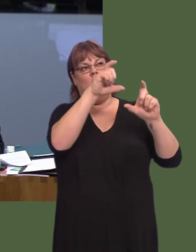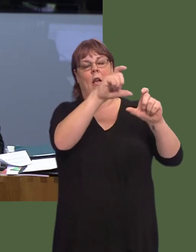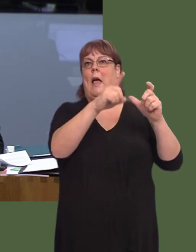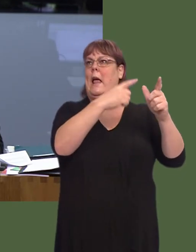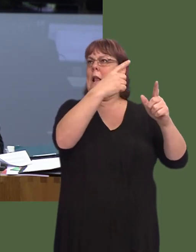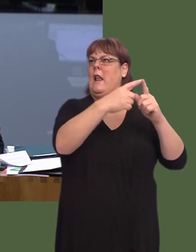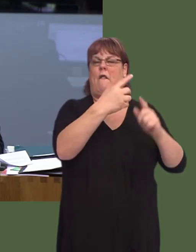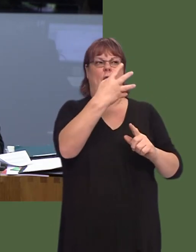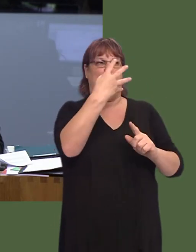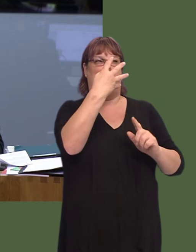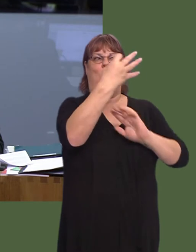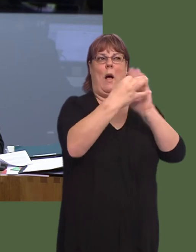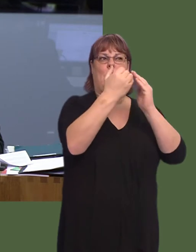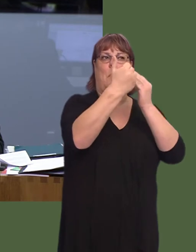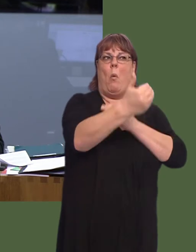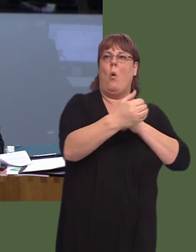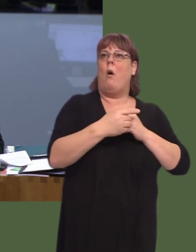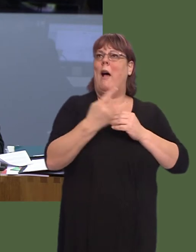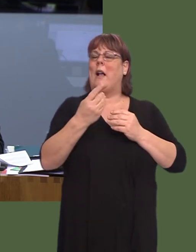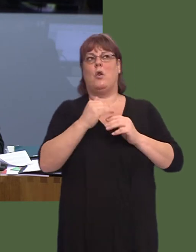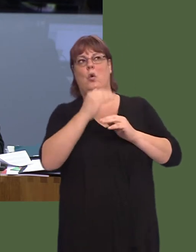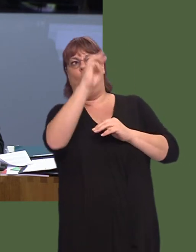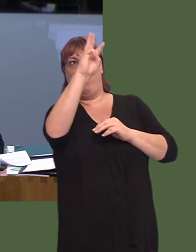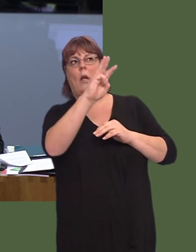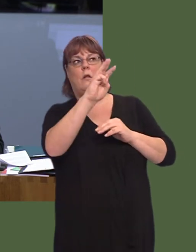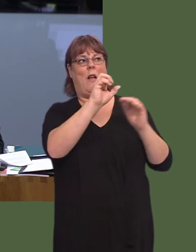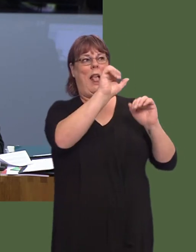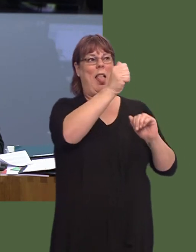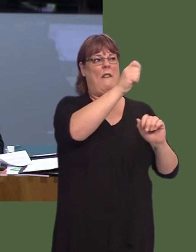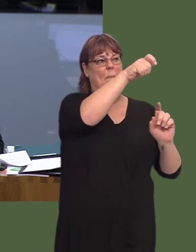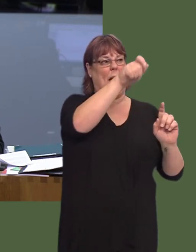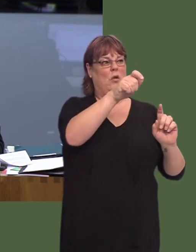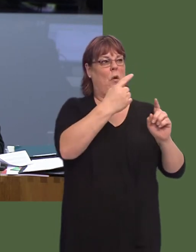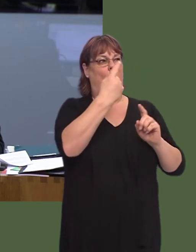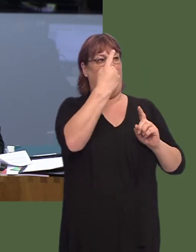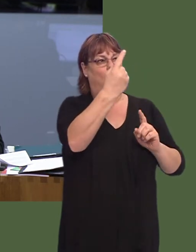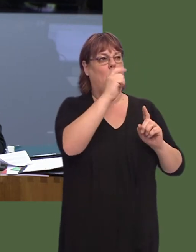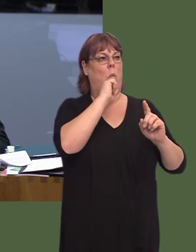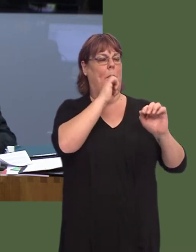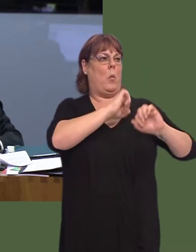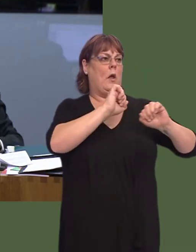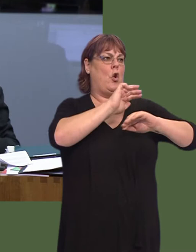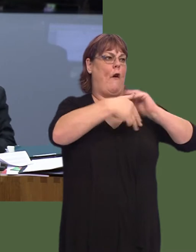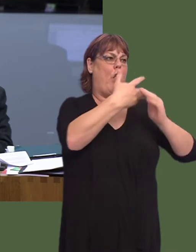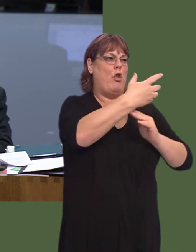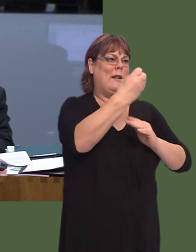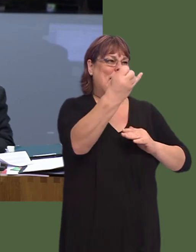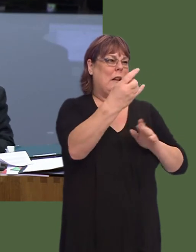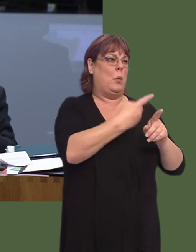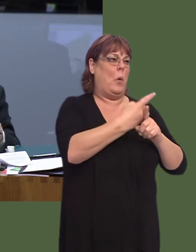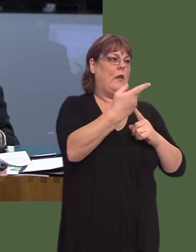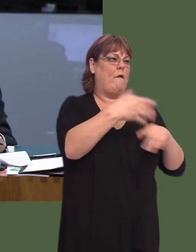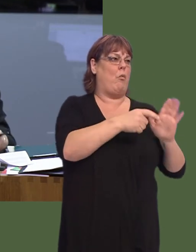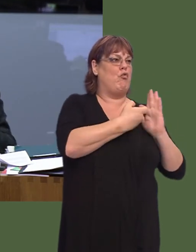4 hours or more? And why is it that in North Wales, patients, one in 11 patients, wait for 36 weeks or more from referral